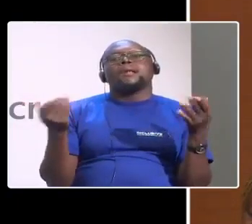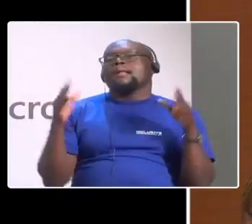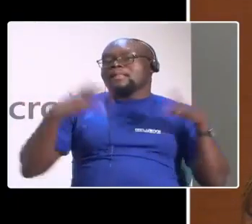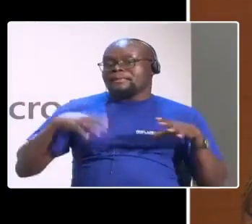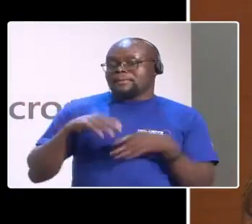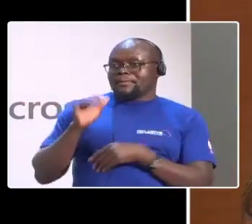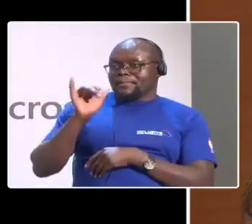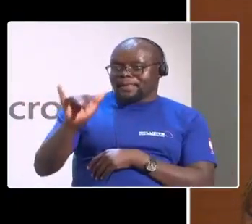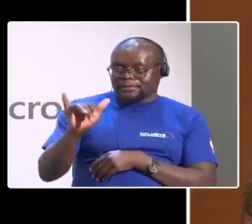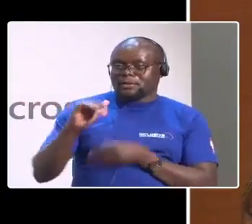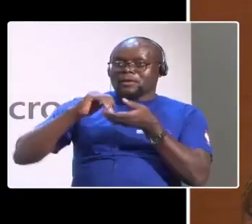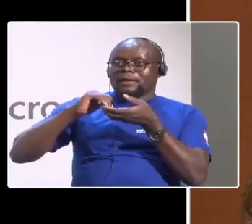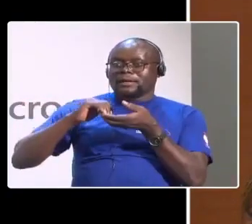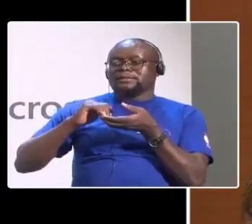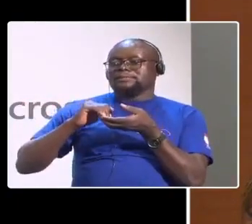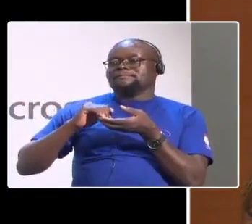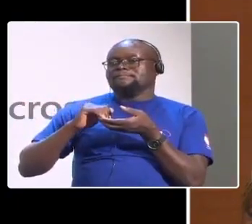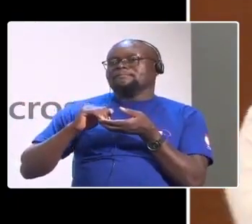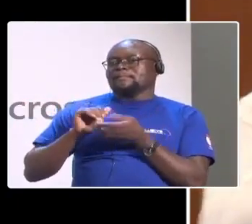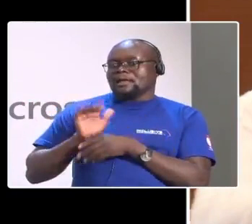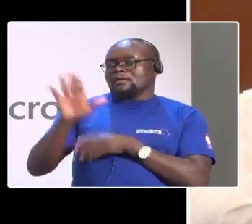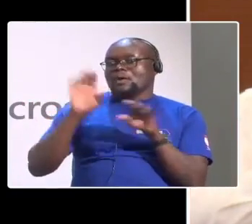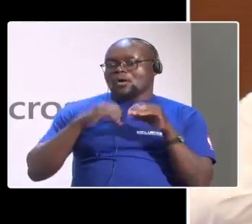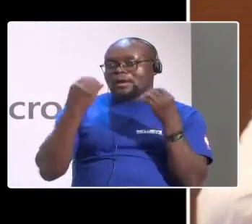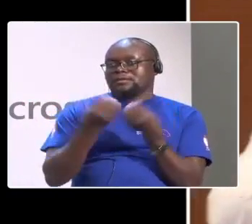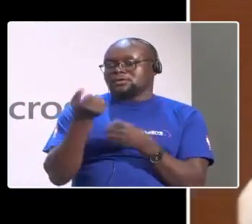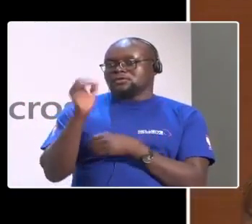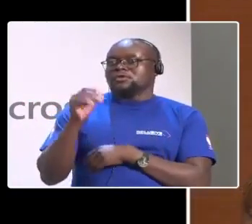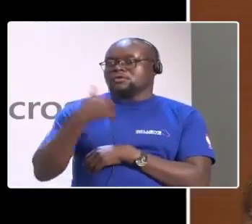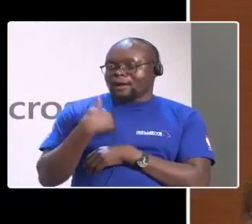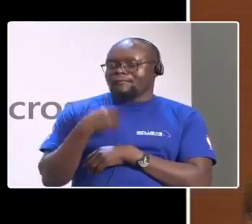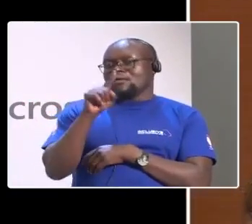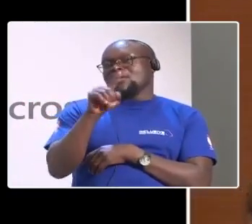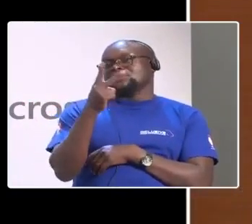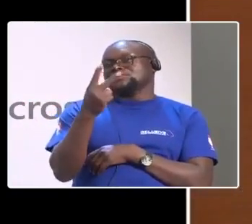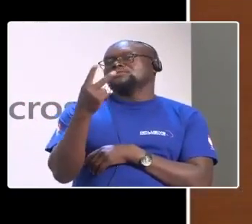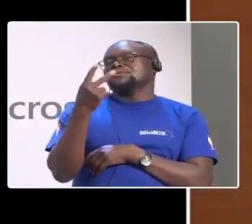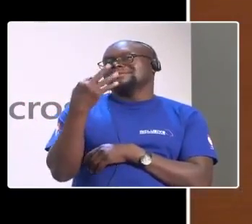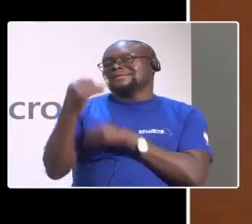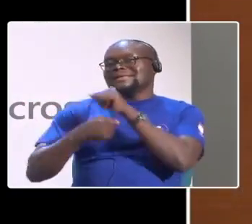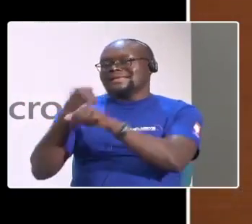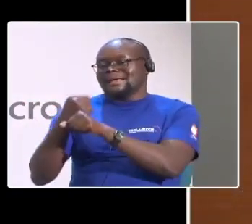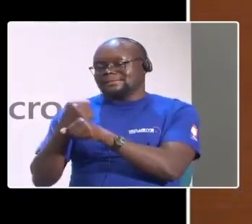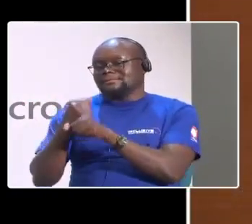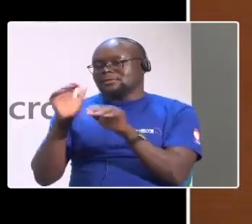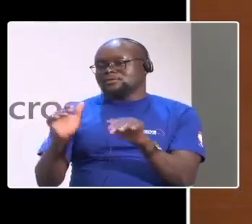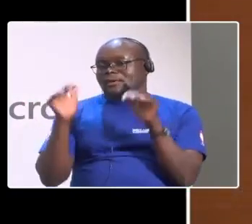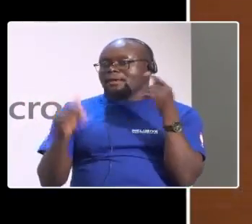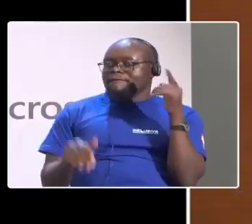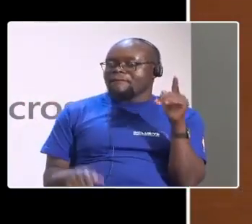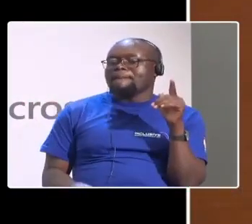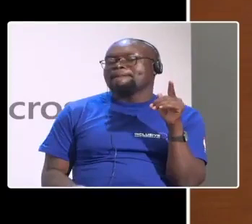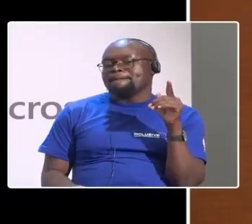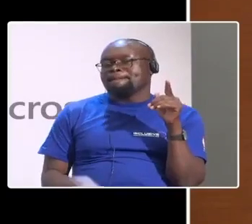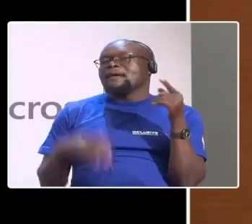people that you are engaging in your organization. So you have at least 1 or 2 years to wait for for